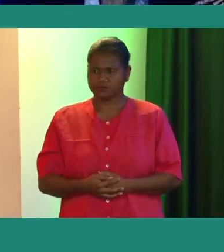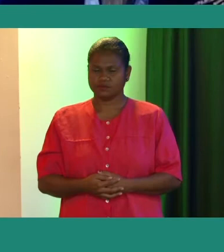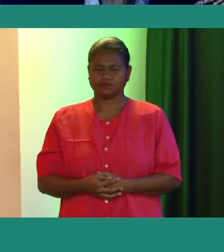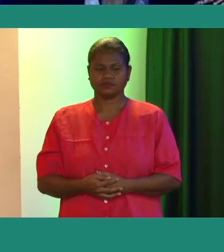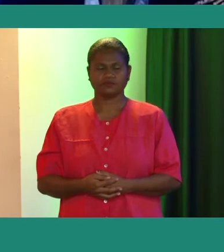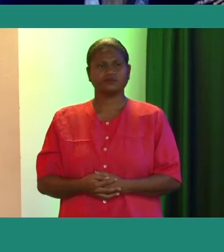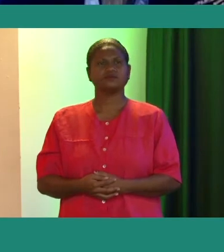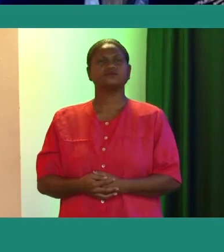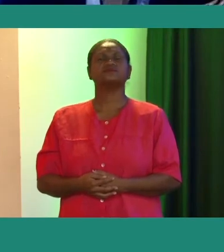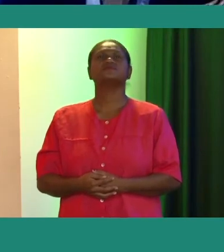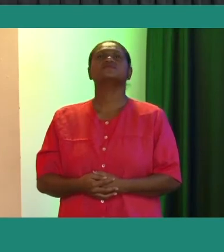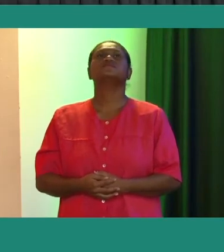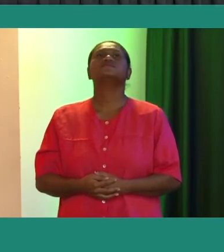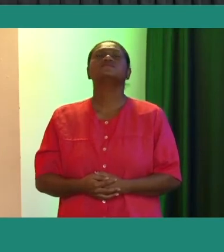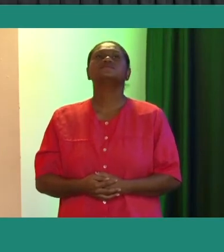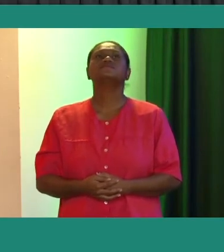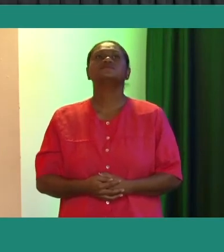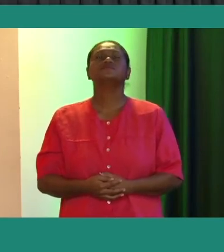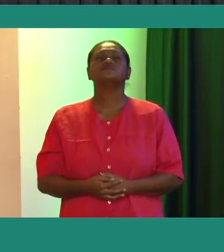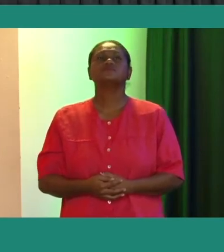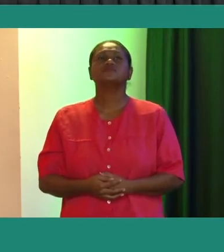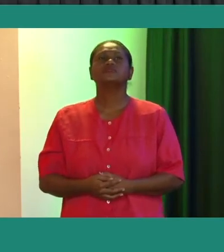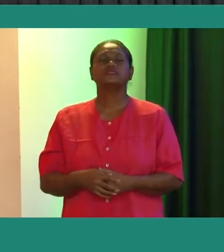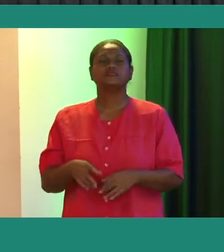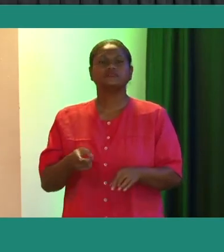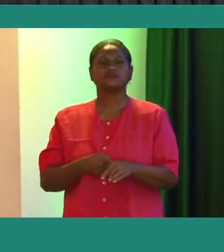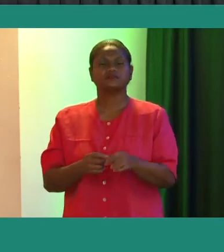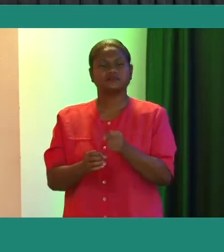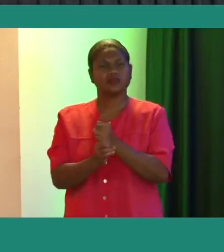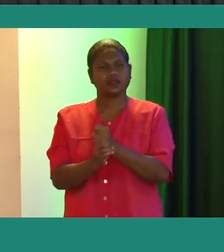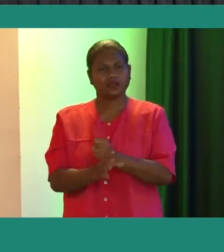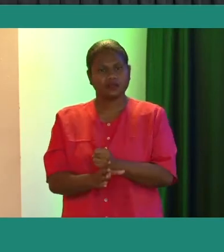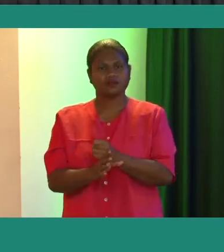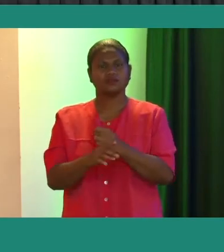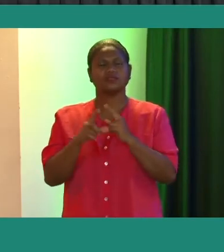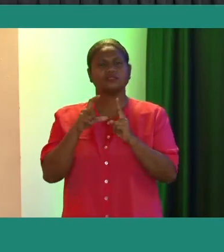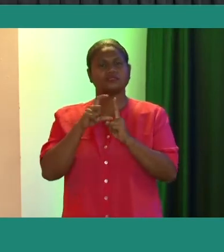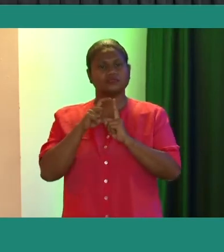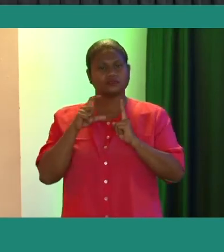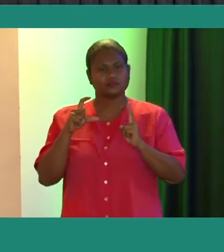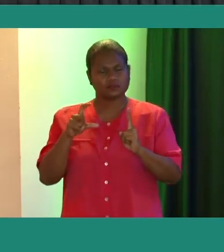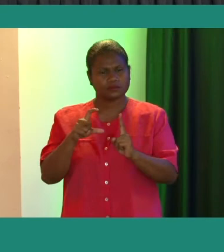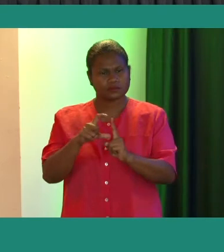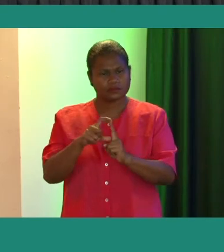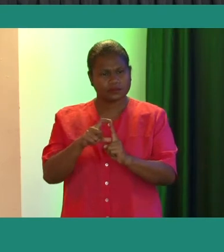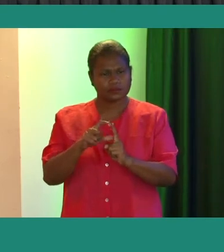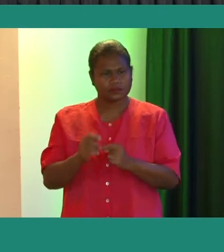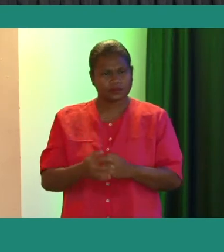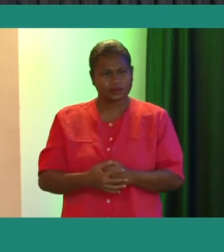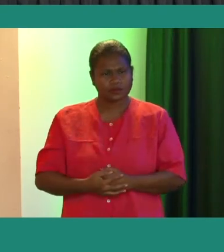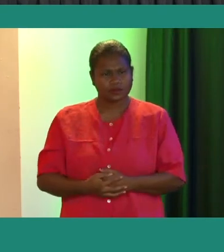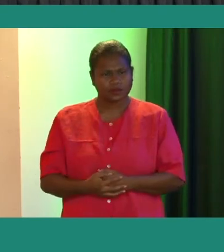within the public service, community development, welfare services,